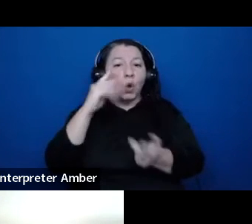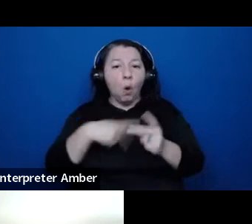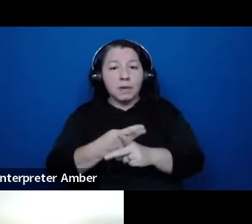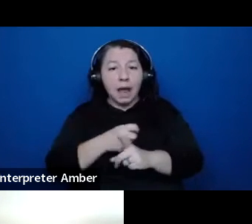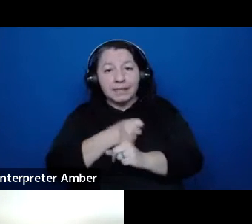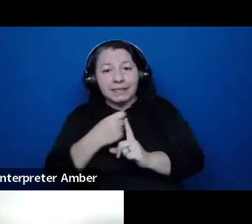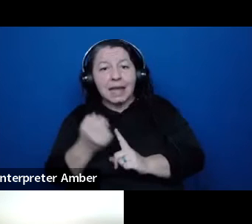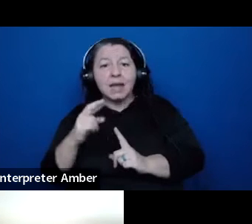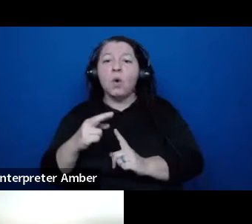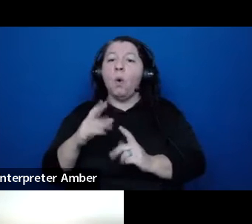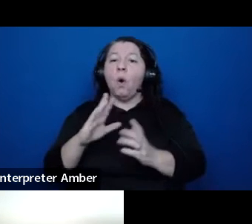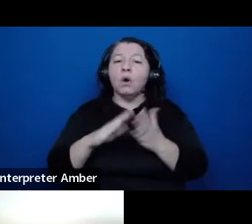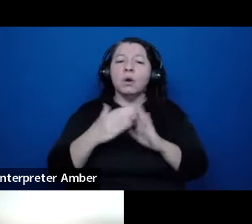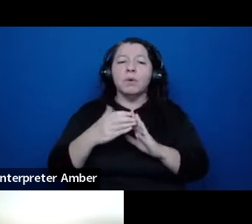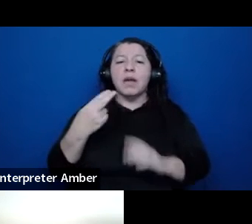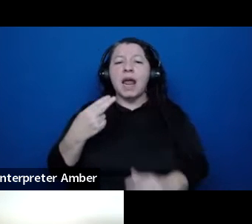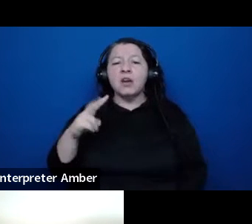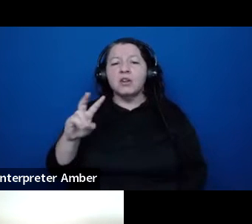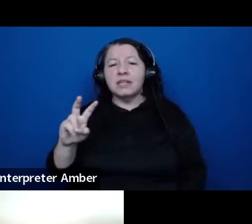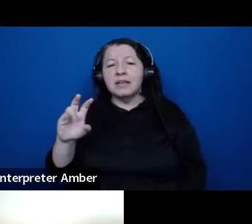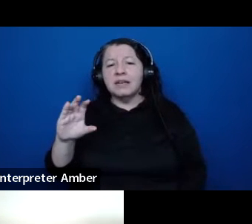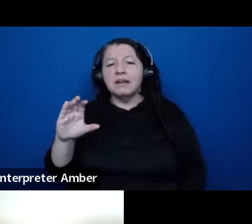into HCBS. But how are they